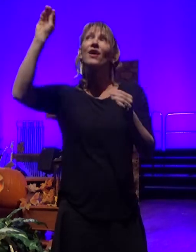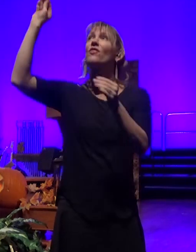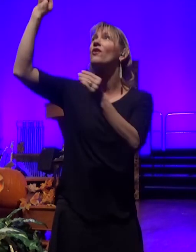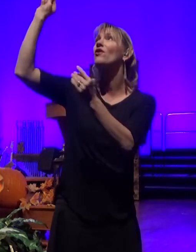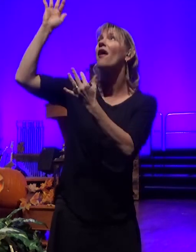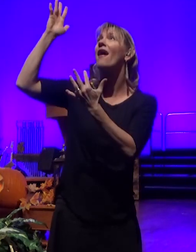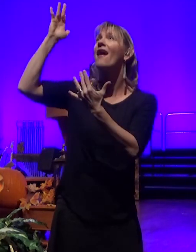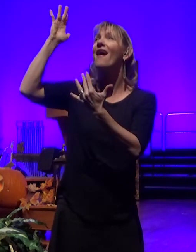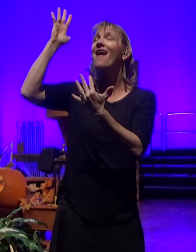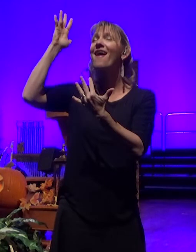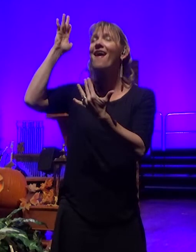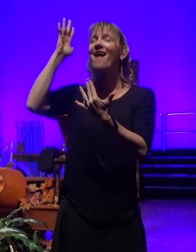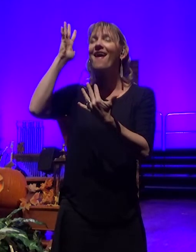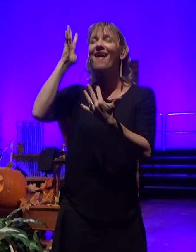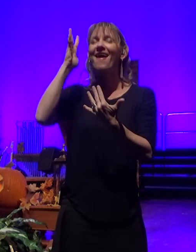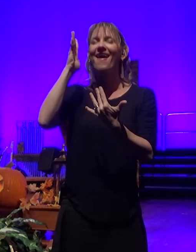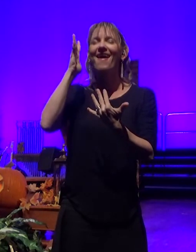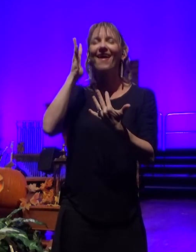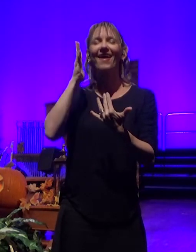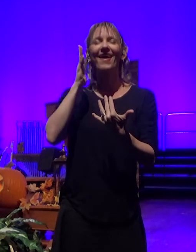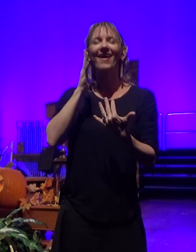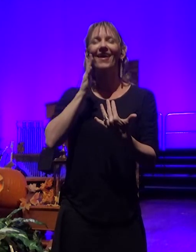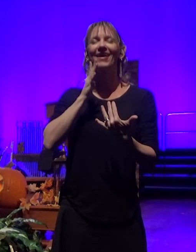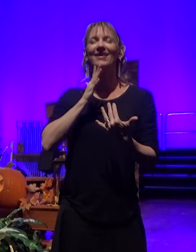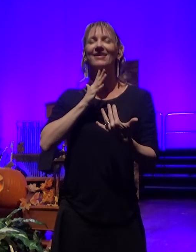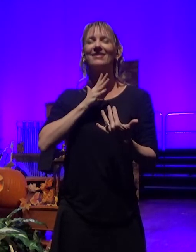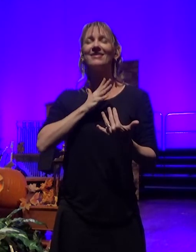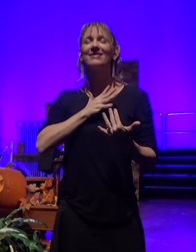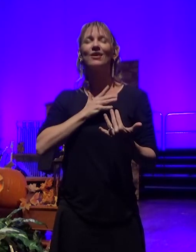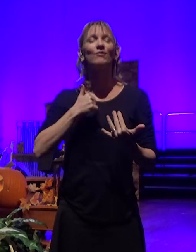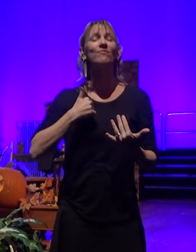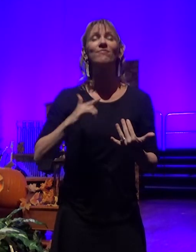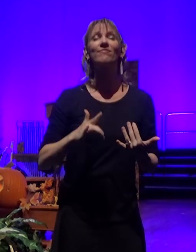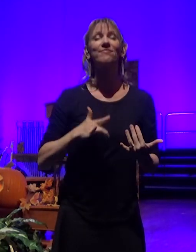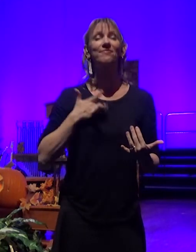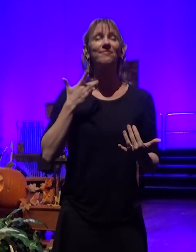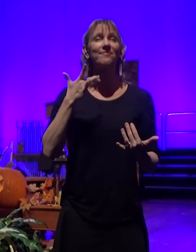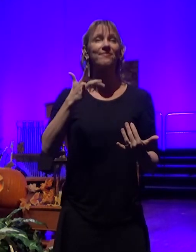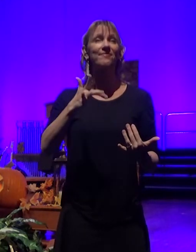the mighty power and the grace.